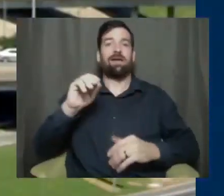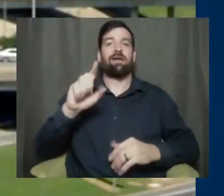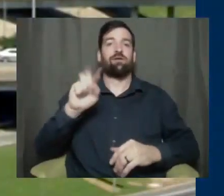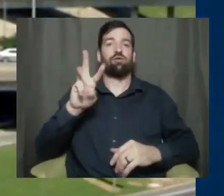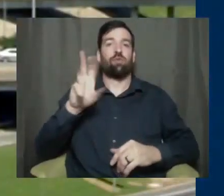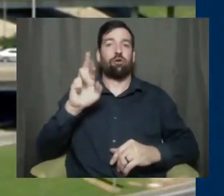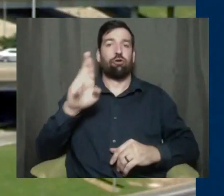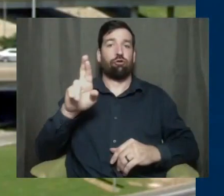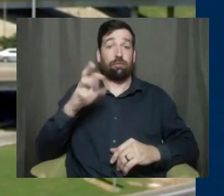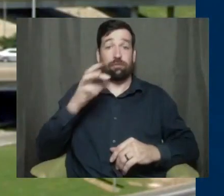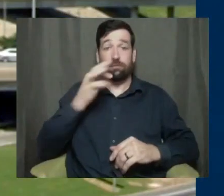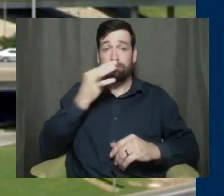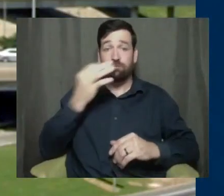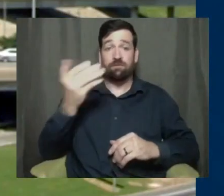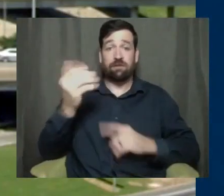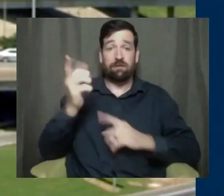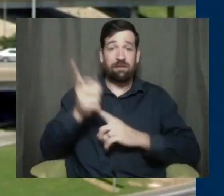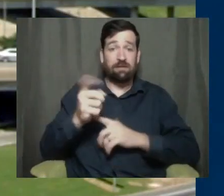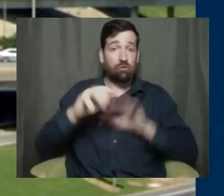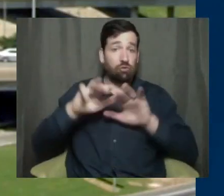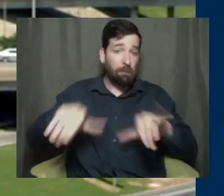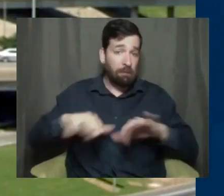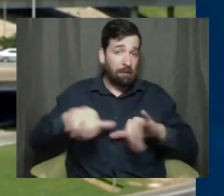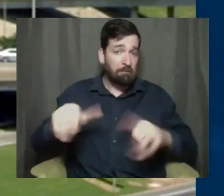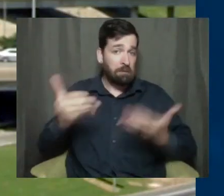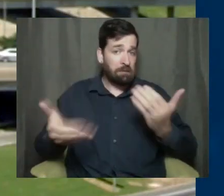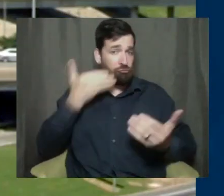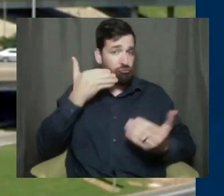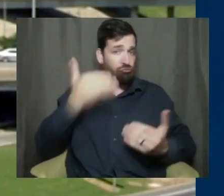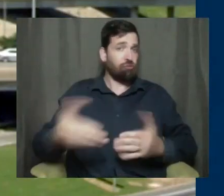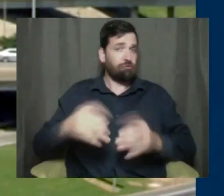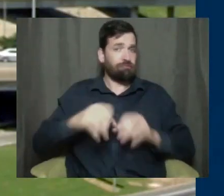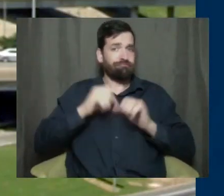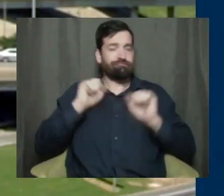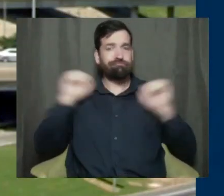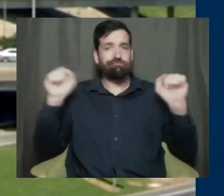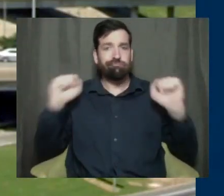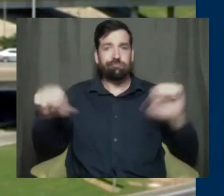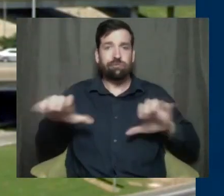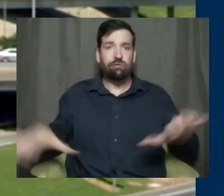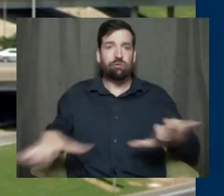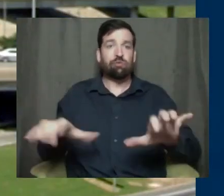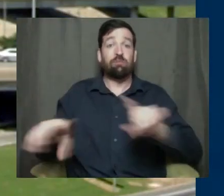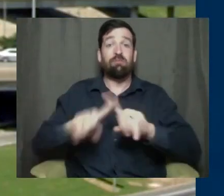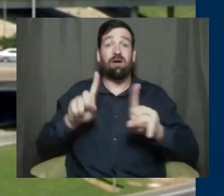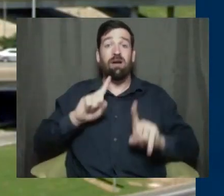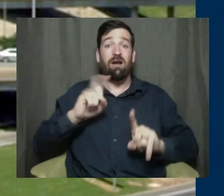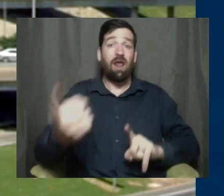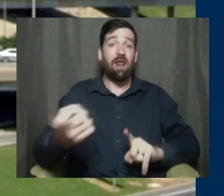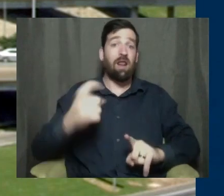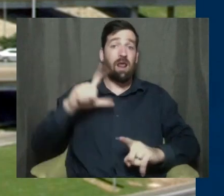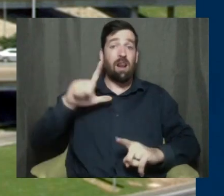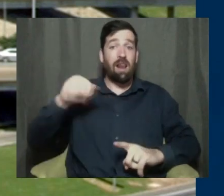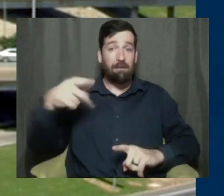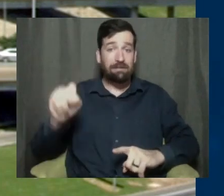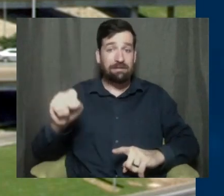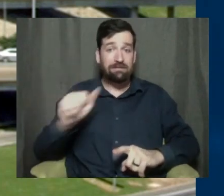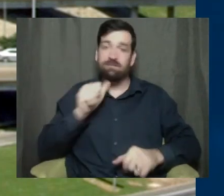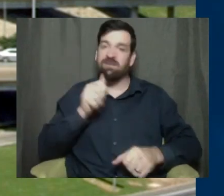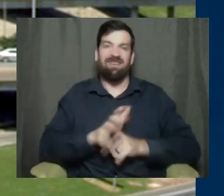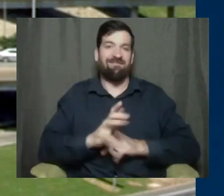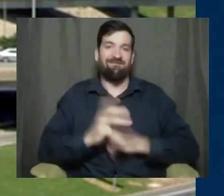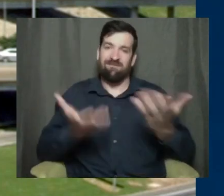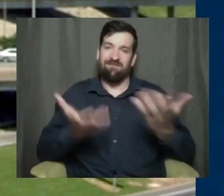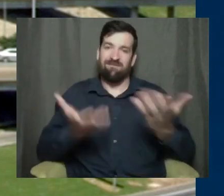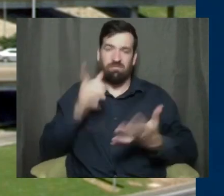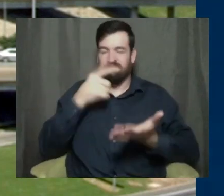minutes, swimming may be a fun exercise to do during the summer, but just doing laps may not be enough to keep you fit. We'll talk more about that. Coming